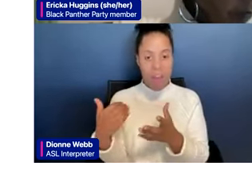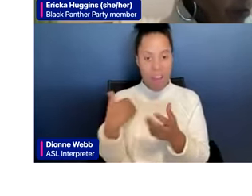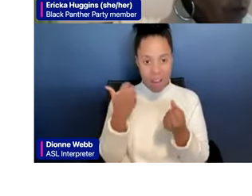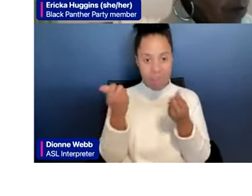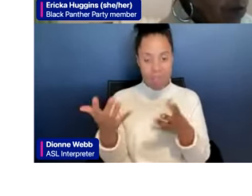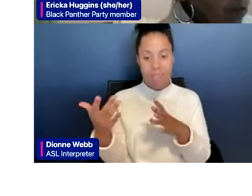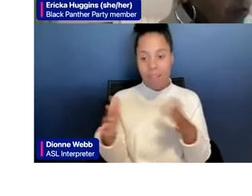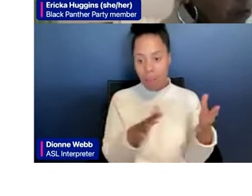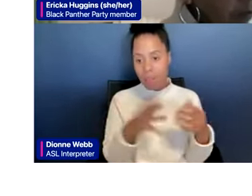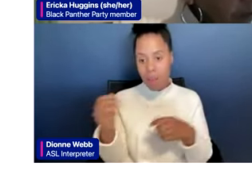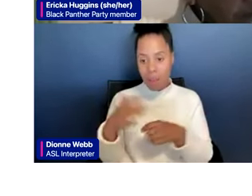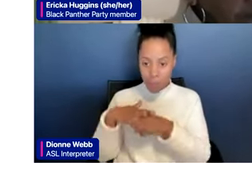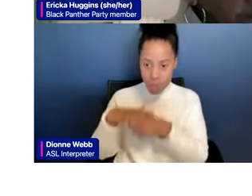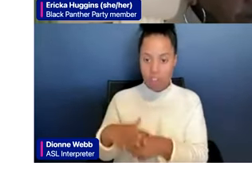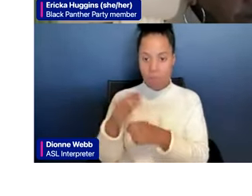by the state.